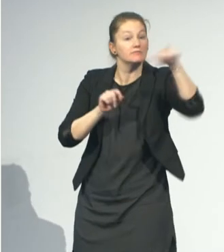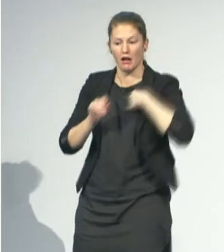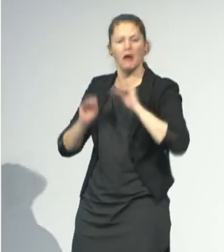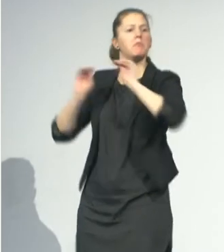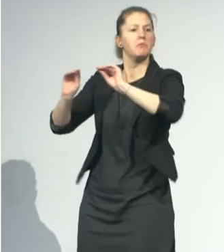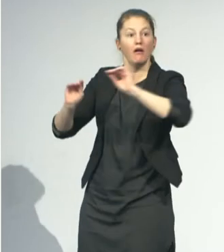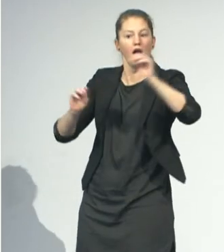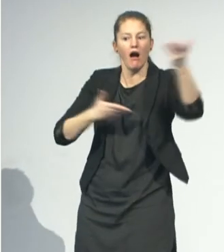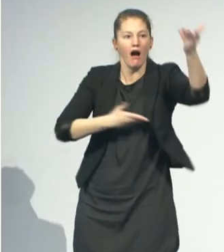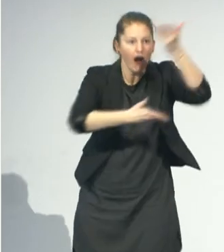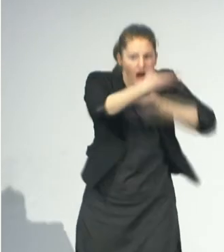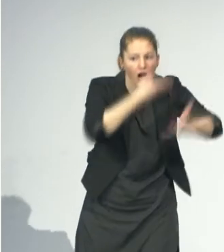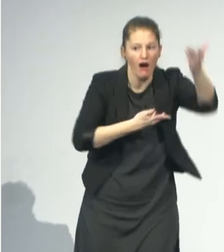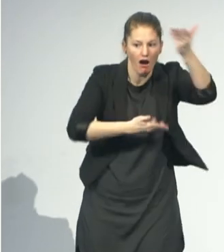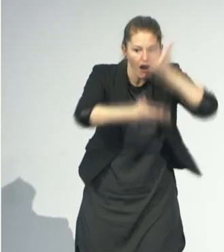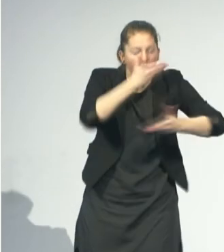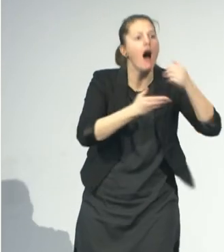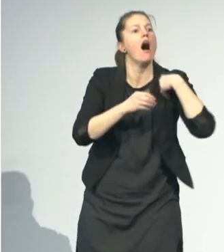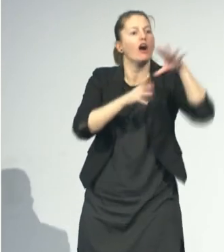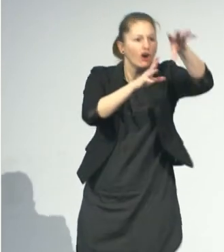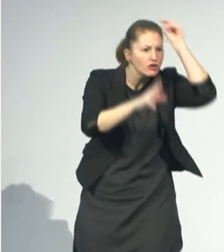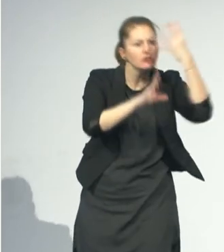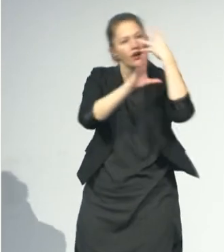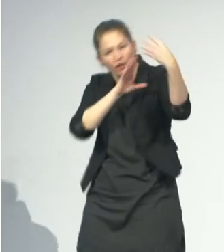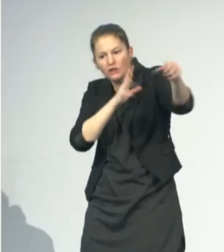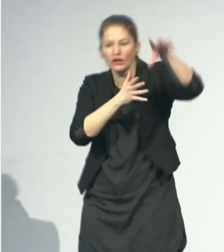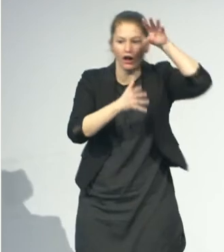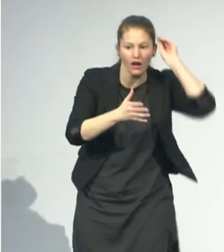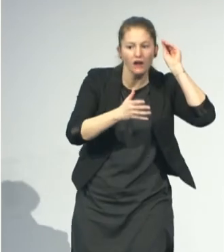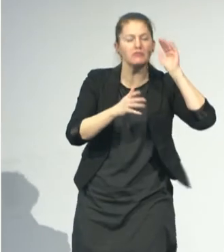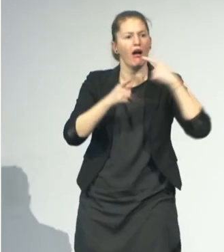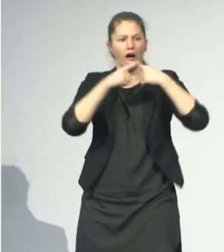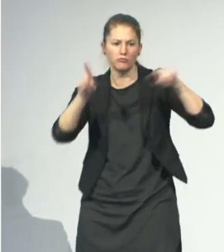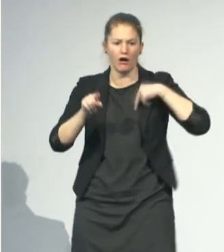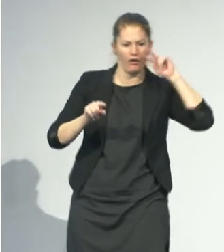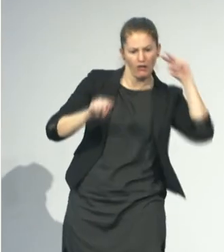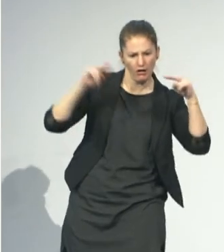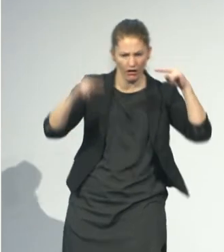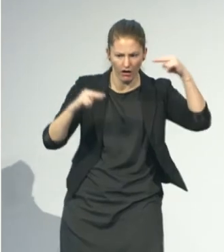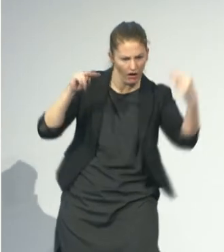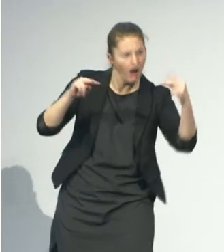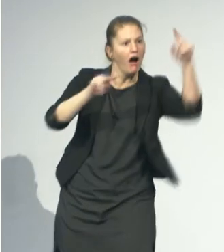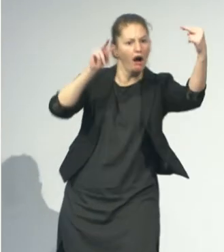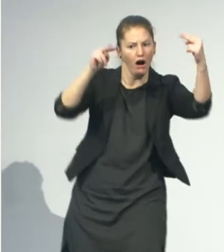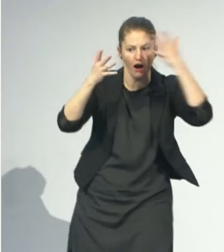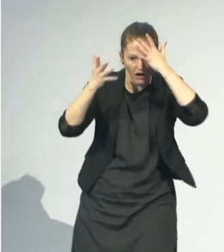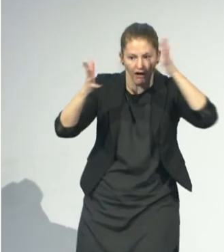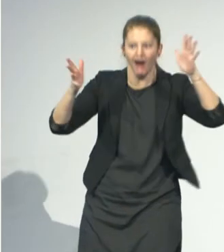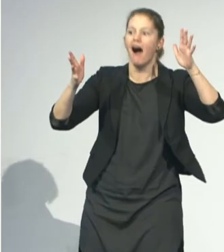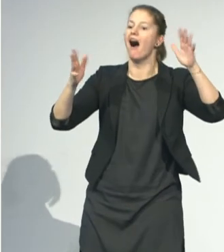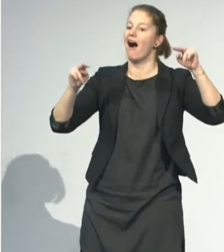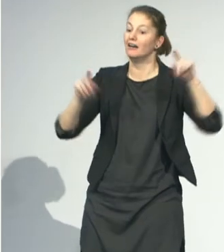think from my perspective, it's also that so much of this is there's the sessions which are incredibly inspiring. I mean, they've been